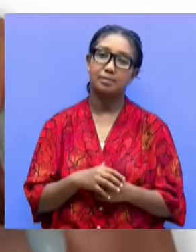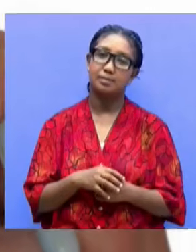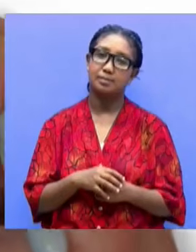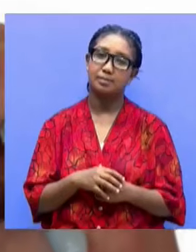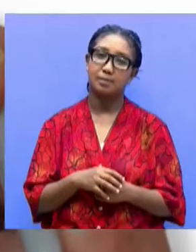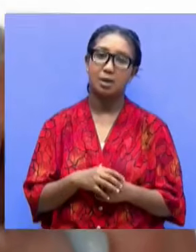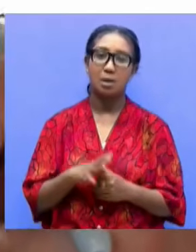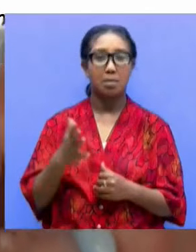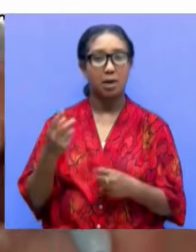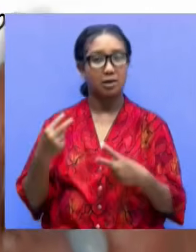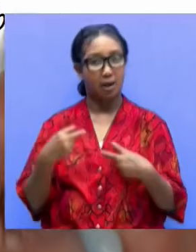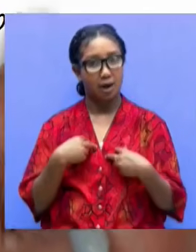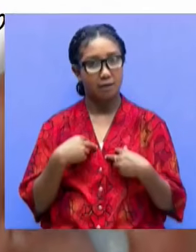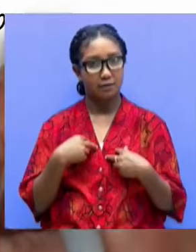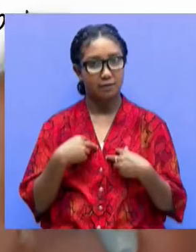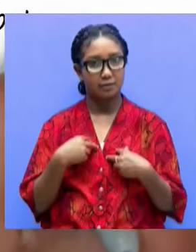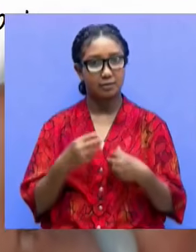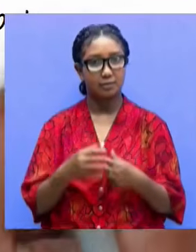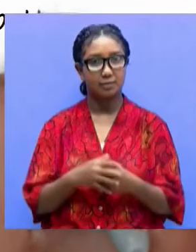have